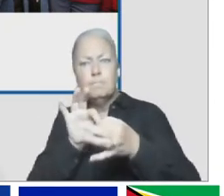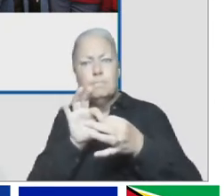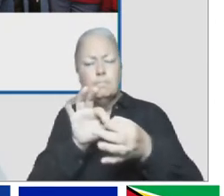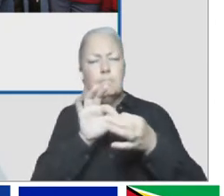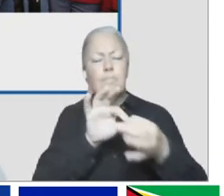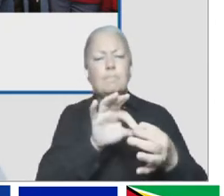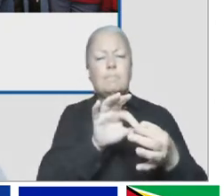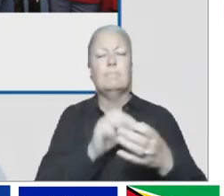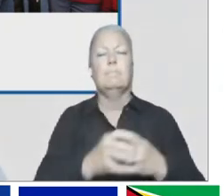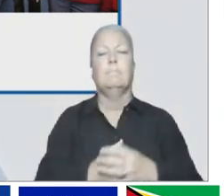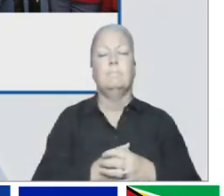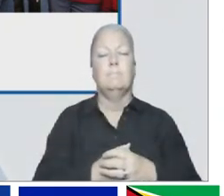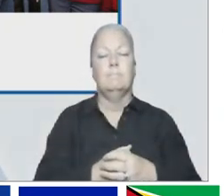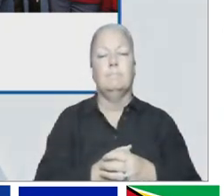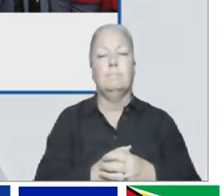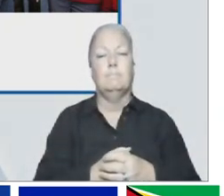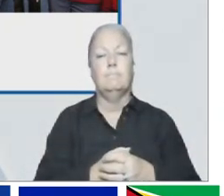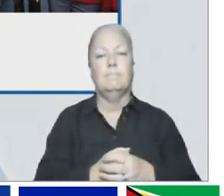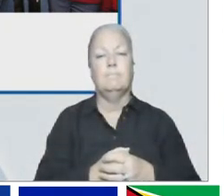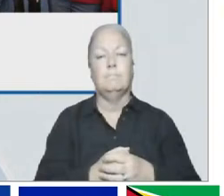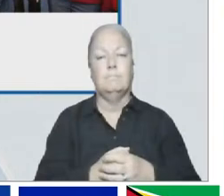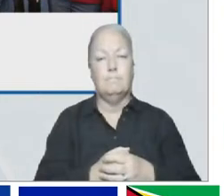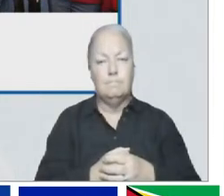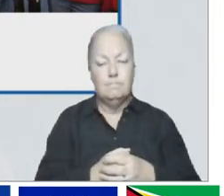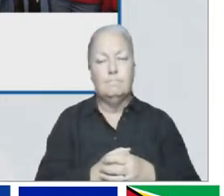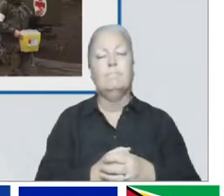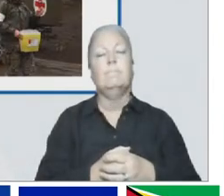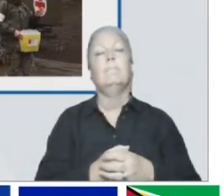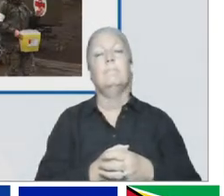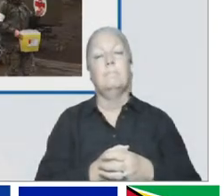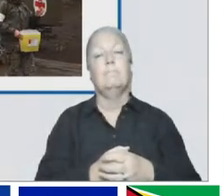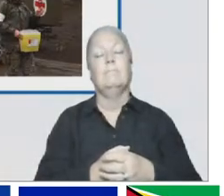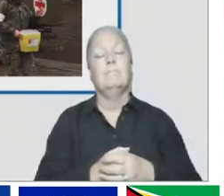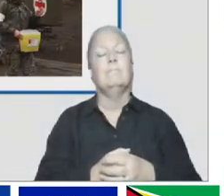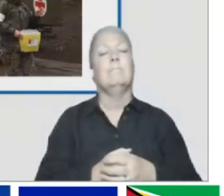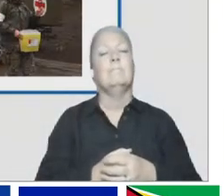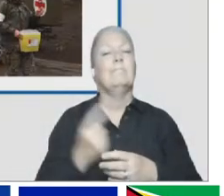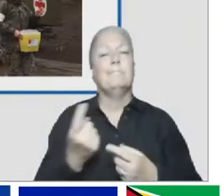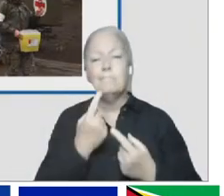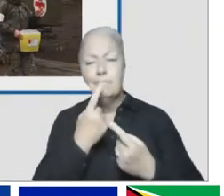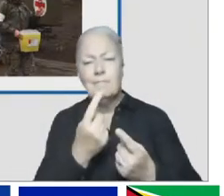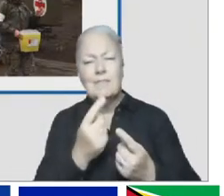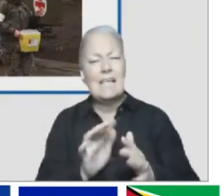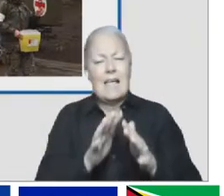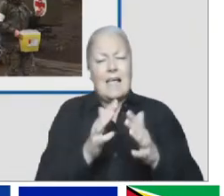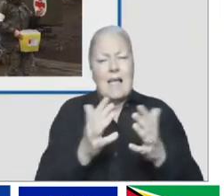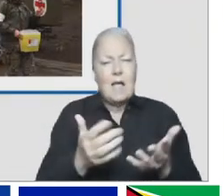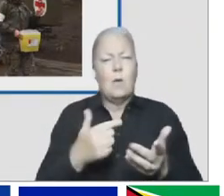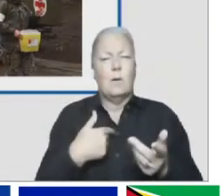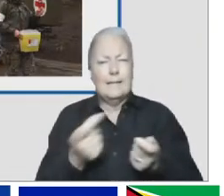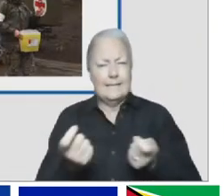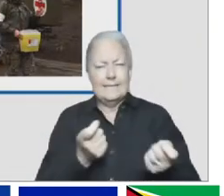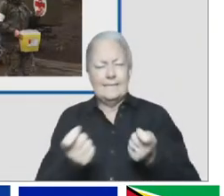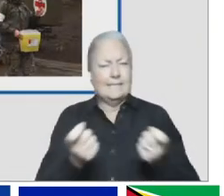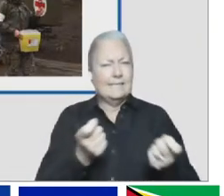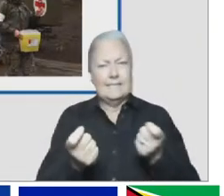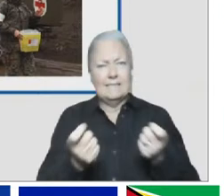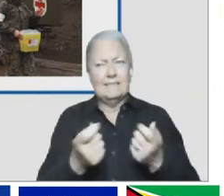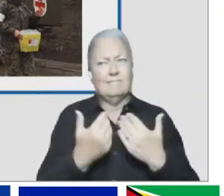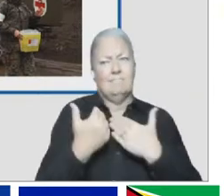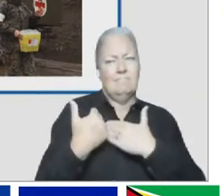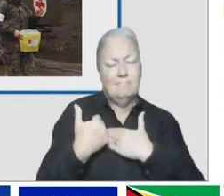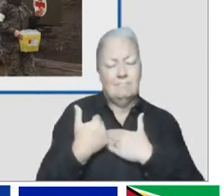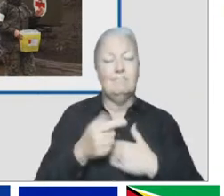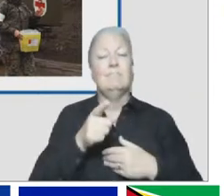could do something on managing the pandemic. For example, a lot of decision making